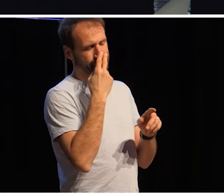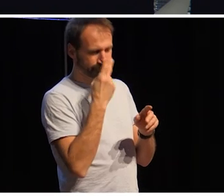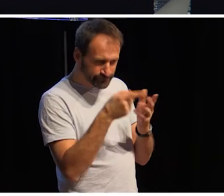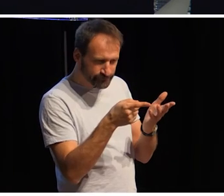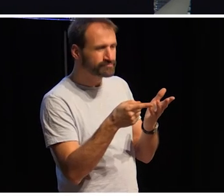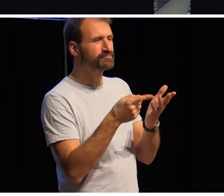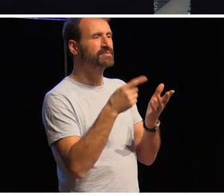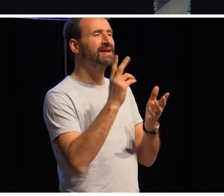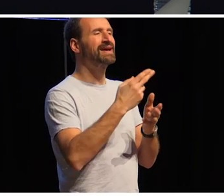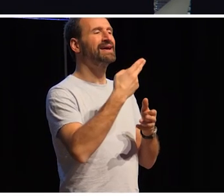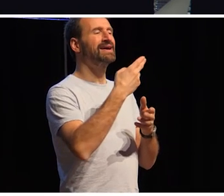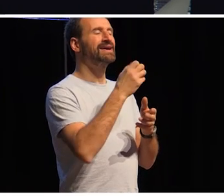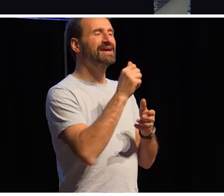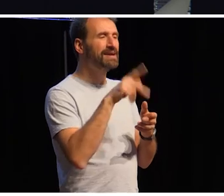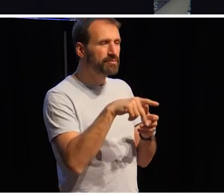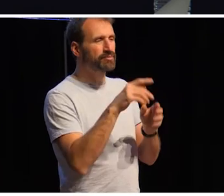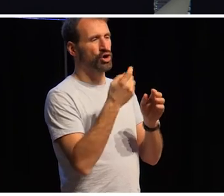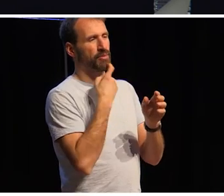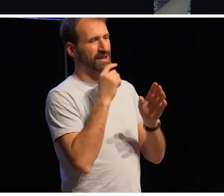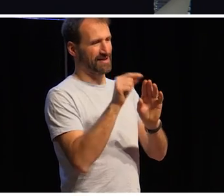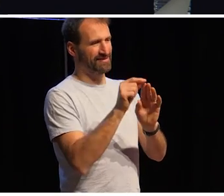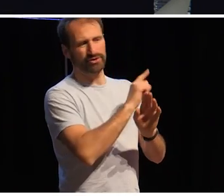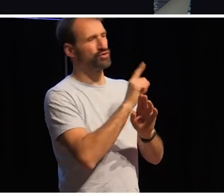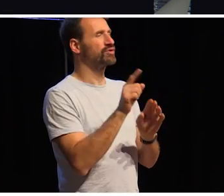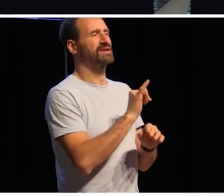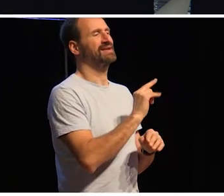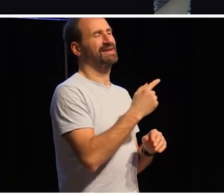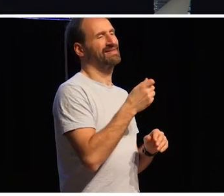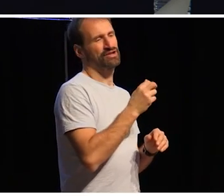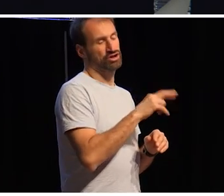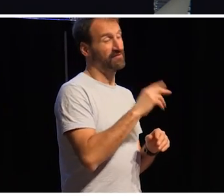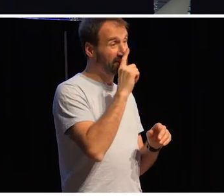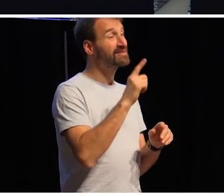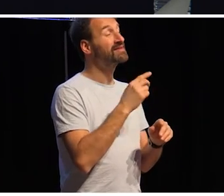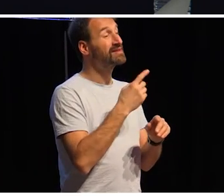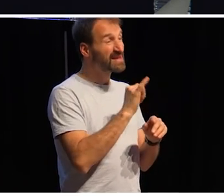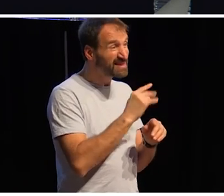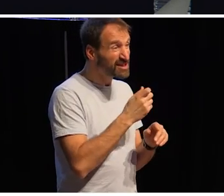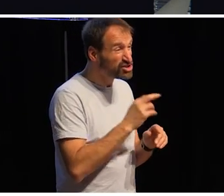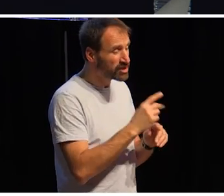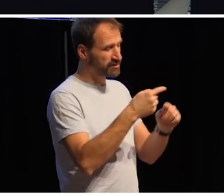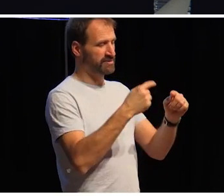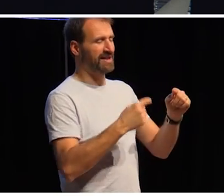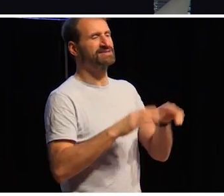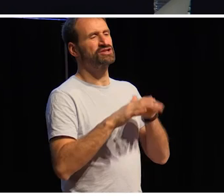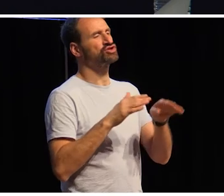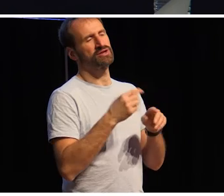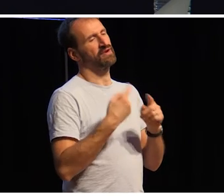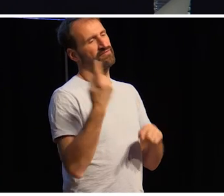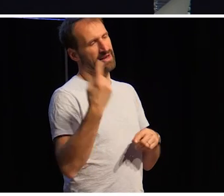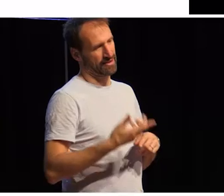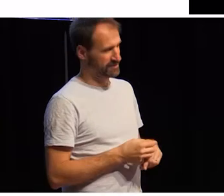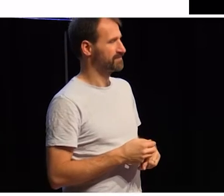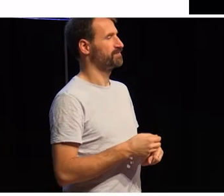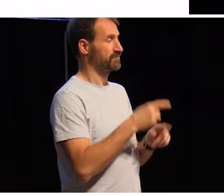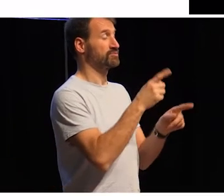is a heap object and not an integer, otherwise the next steps would fail. So we make sure we really did get something that's internally a